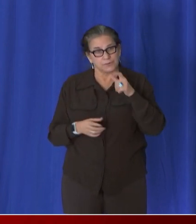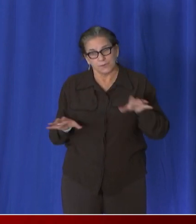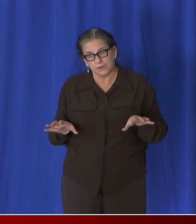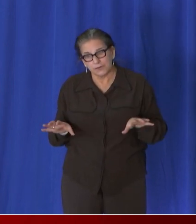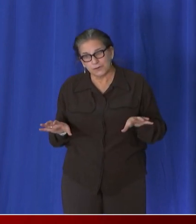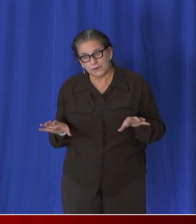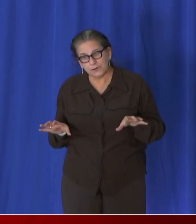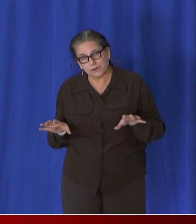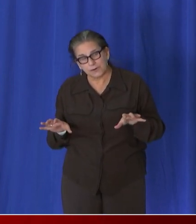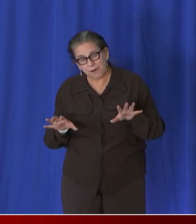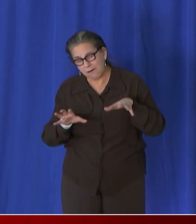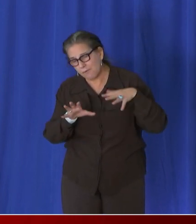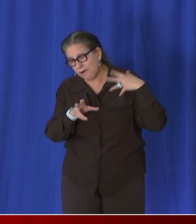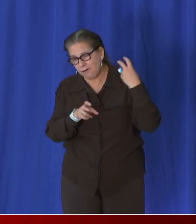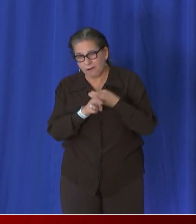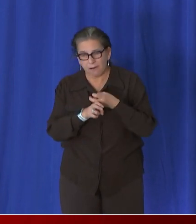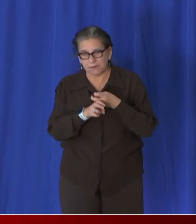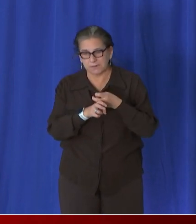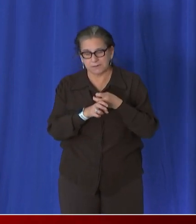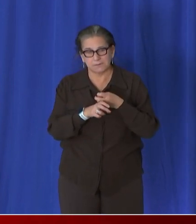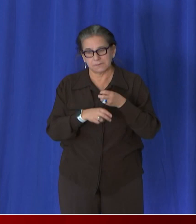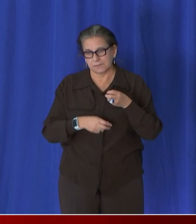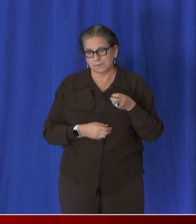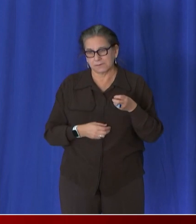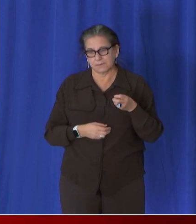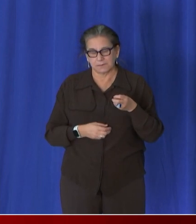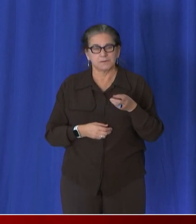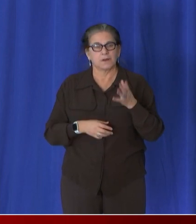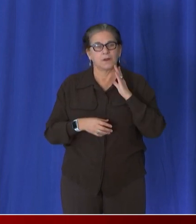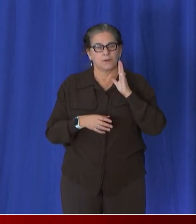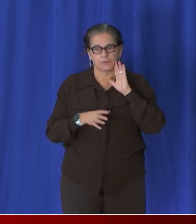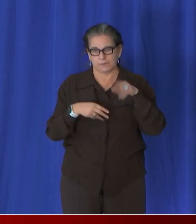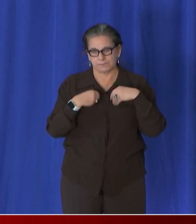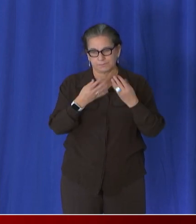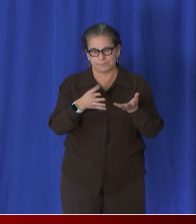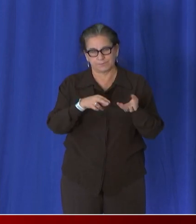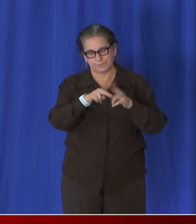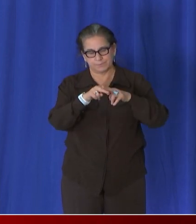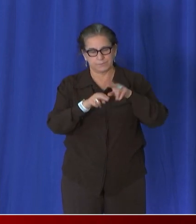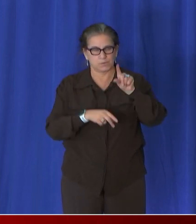through 20% of their staff being out. So they have the ability to